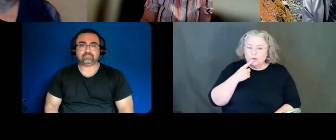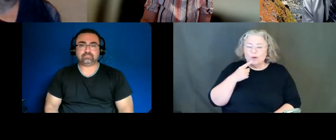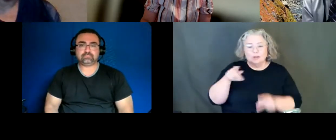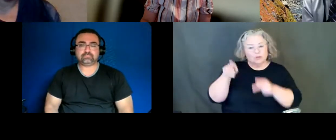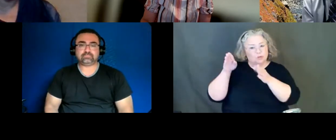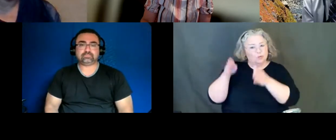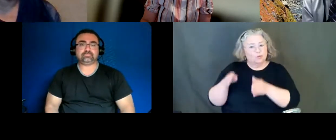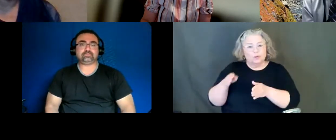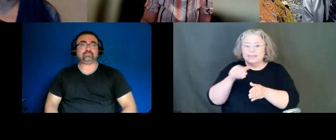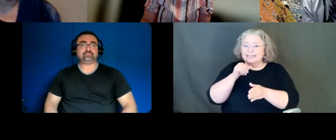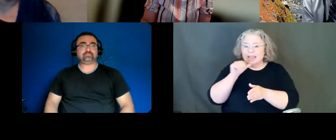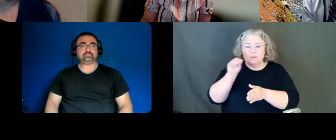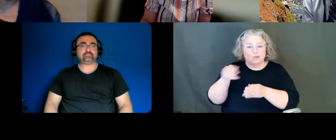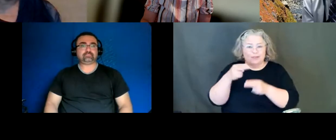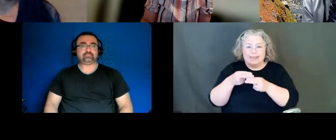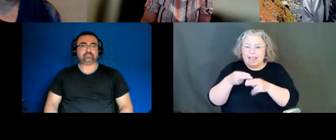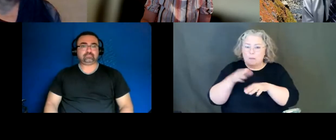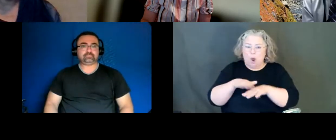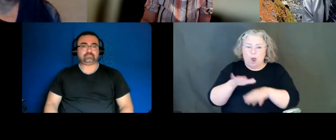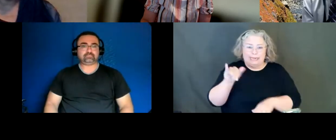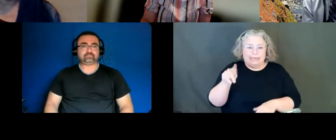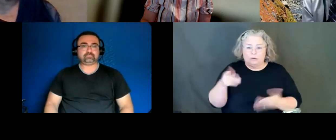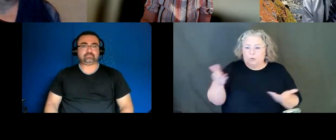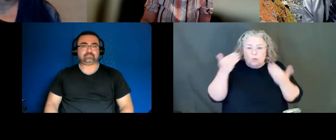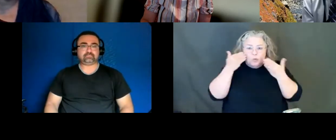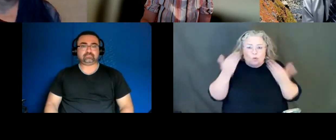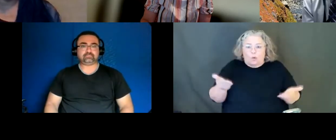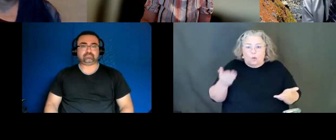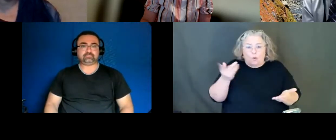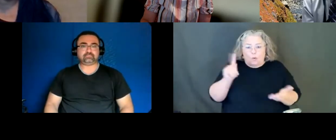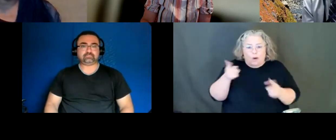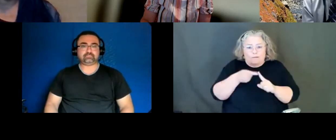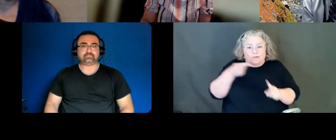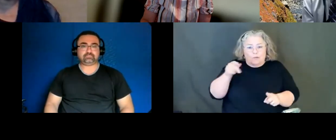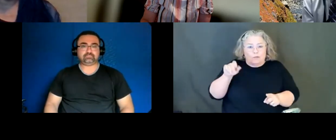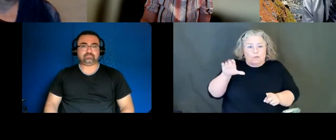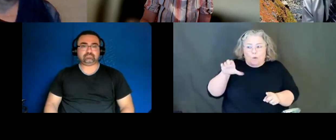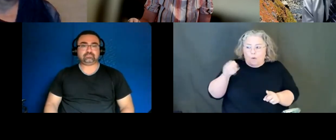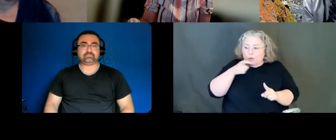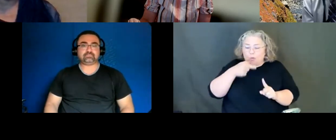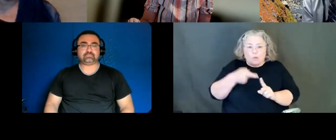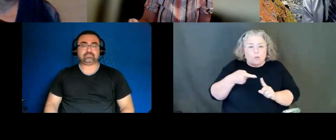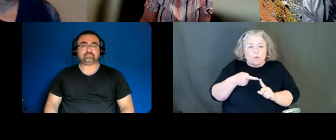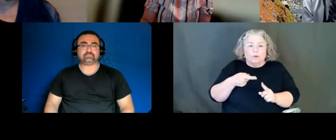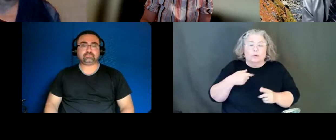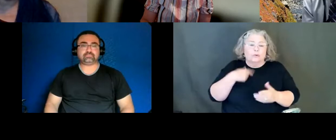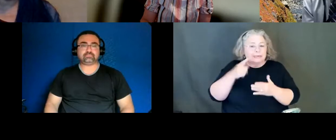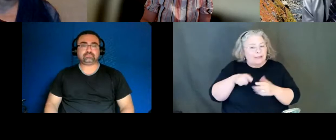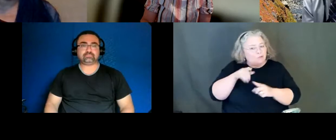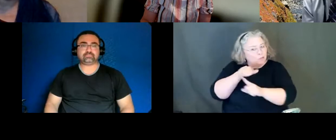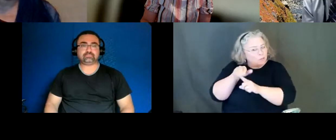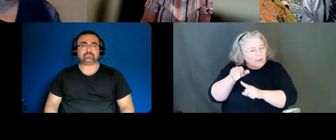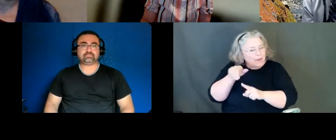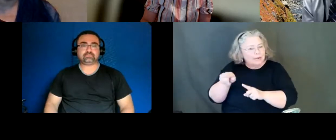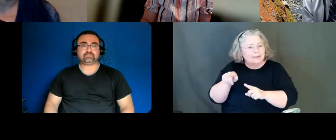person didn't even put their name on it. So you don't even know the source. And sometimes I have to remind them about